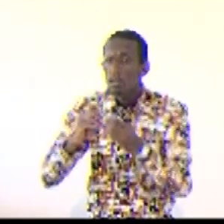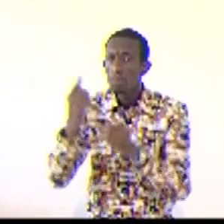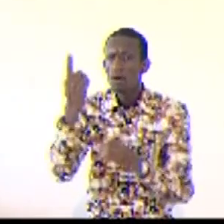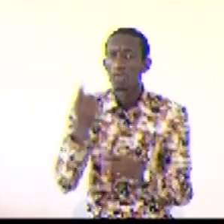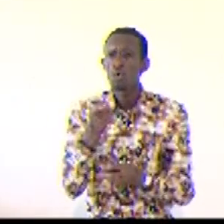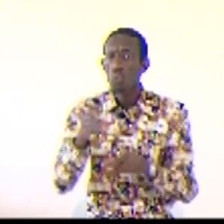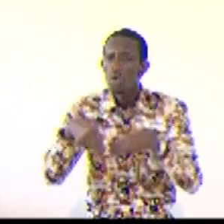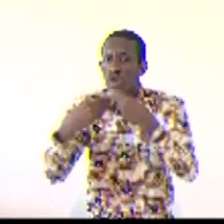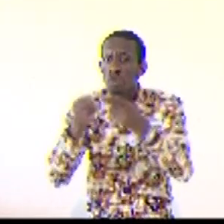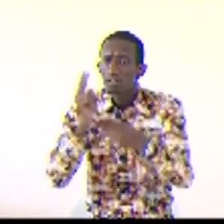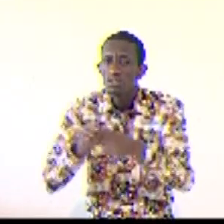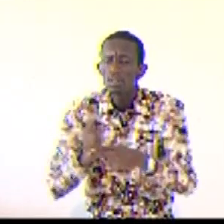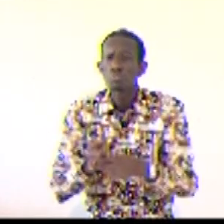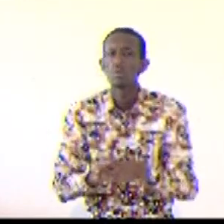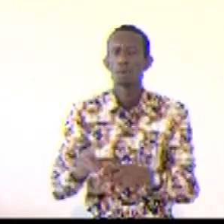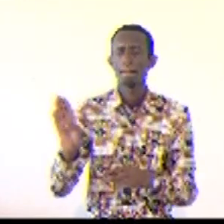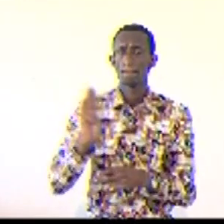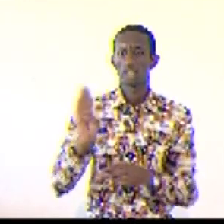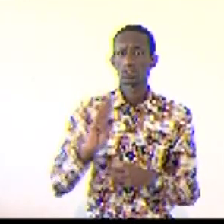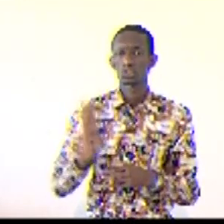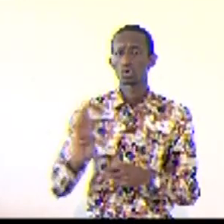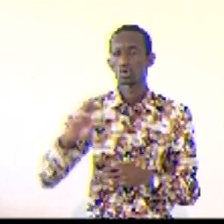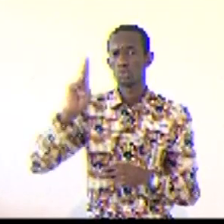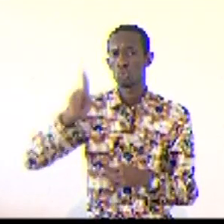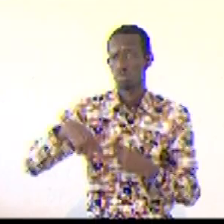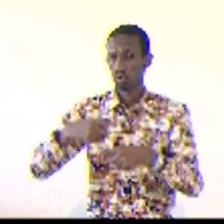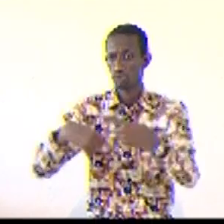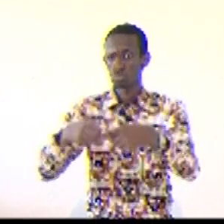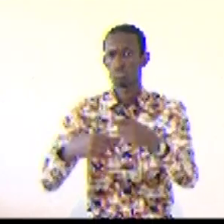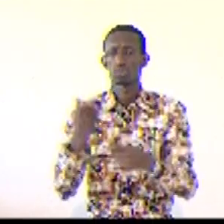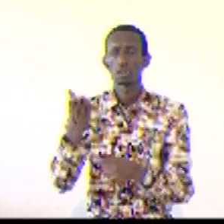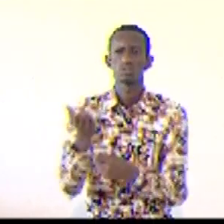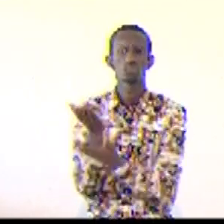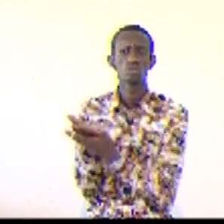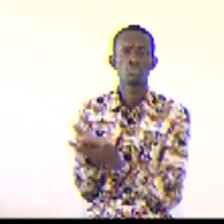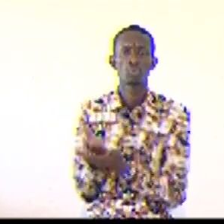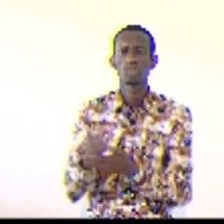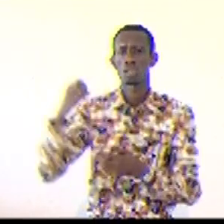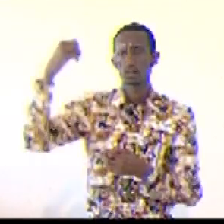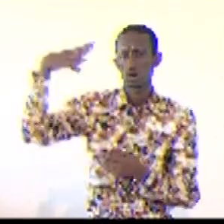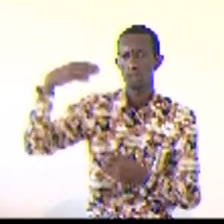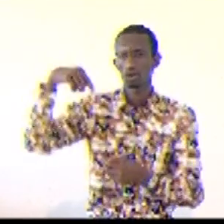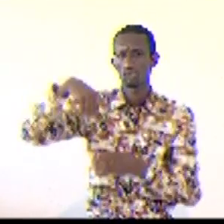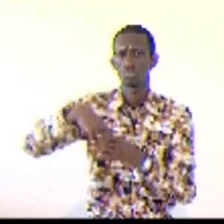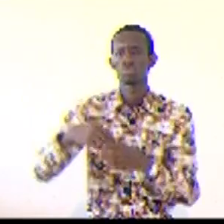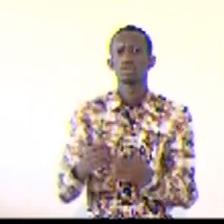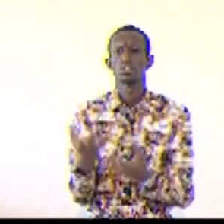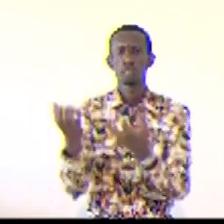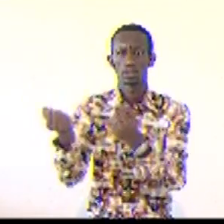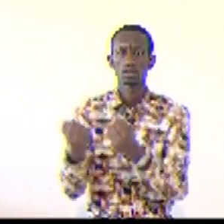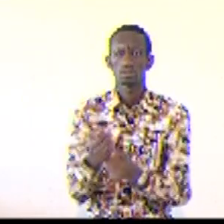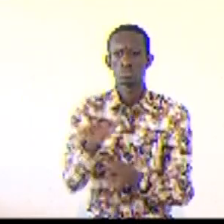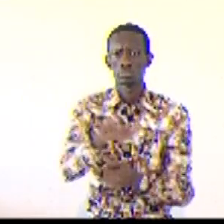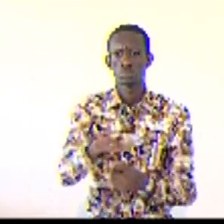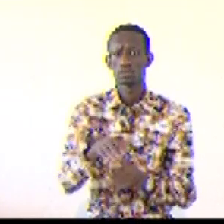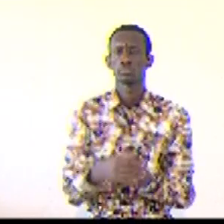biological process that requires light to take place. A biological process that requires light to take